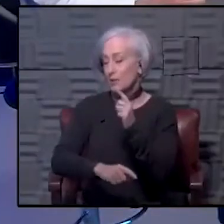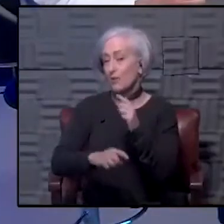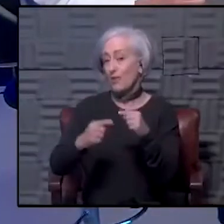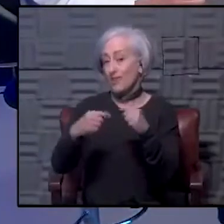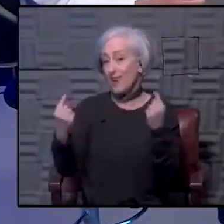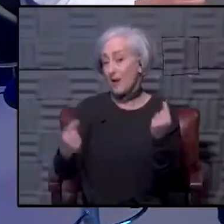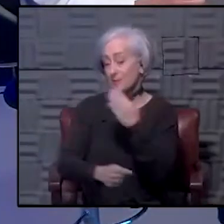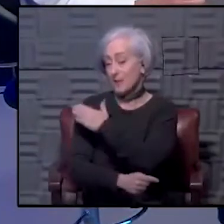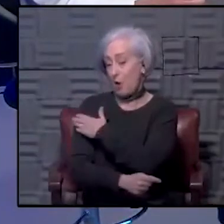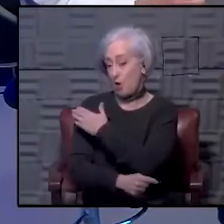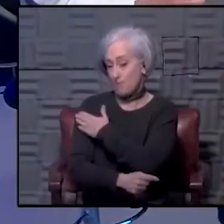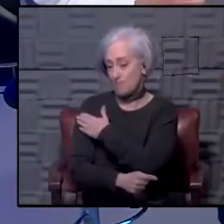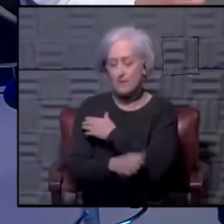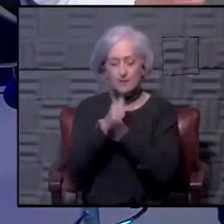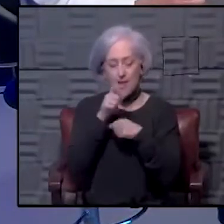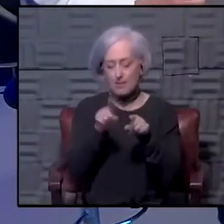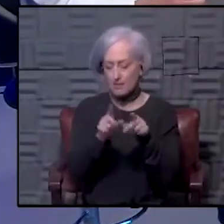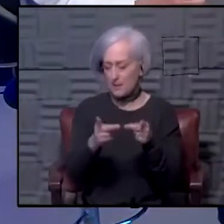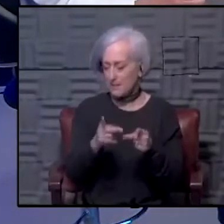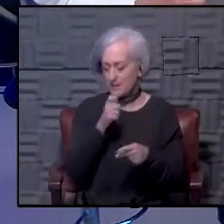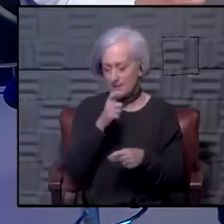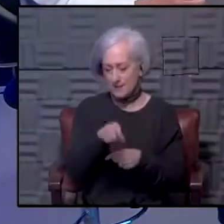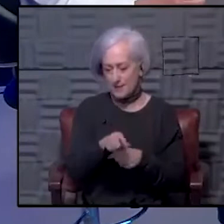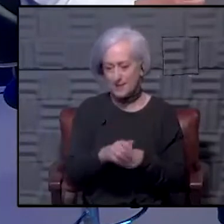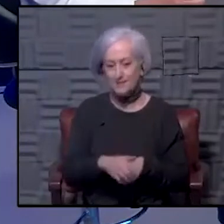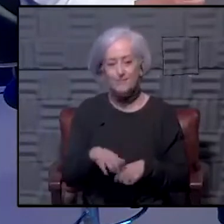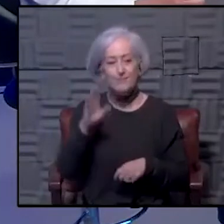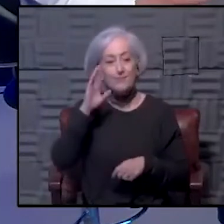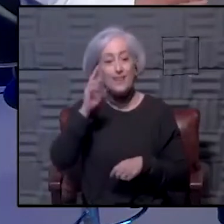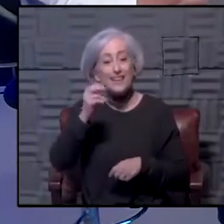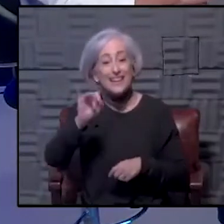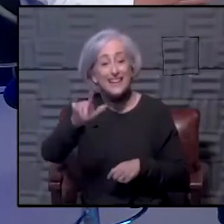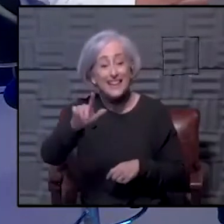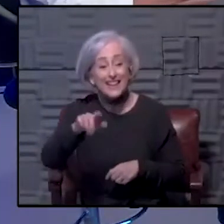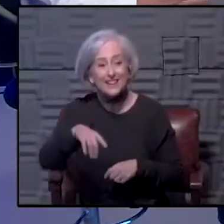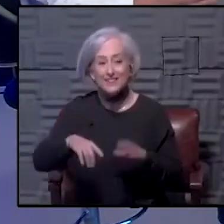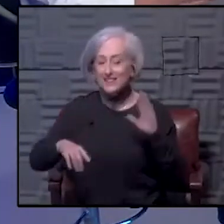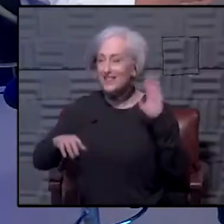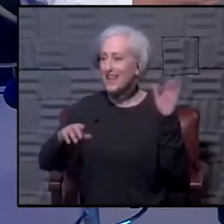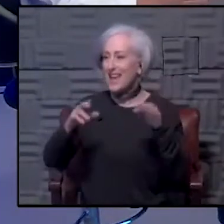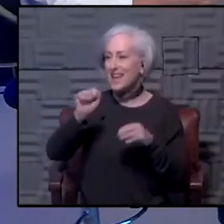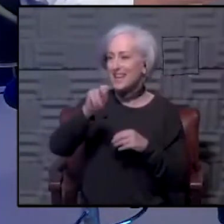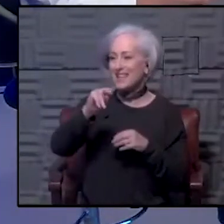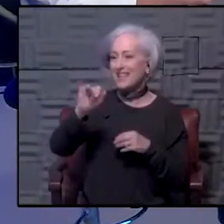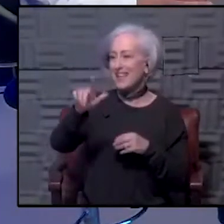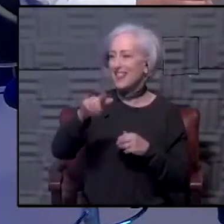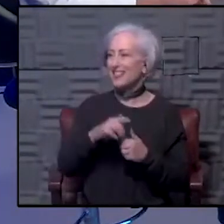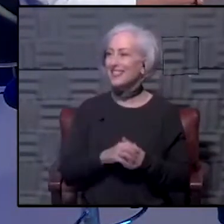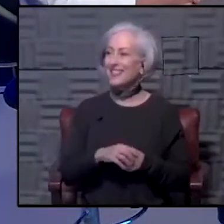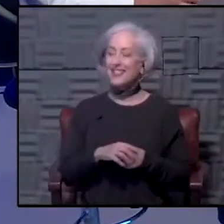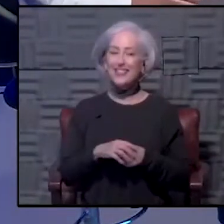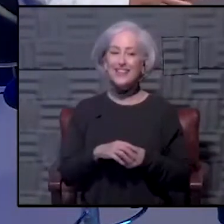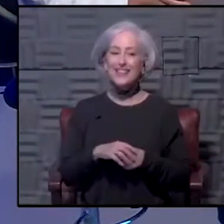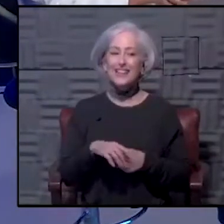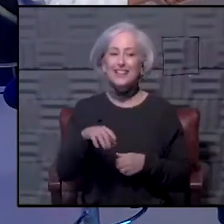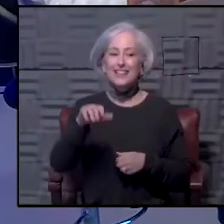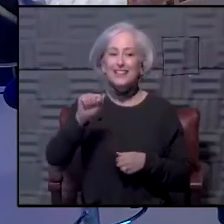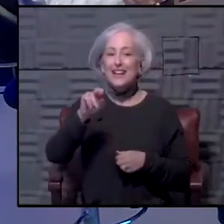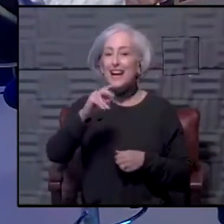right. So Anil, Yeah. hi Anil. By the way, Superstar. Yes, he is. And he was